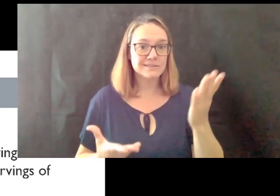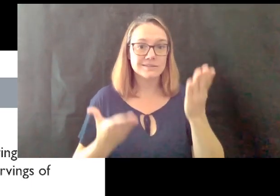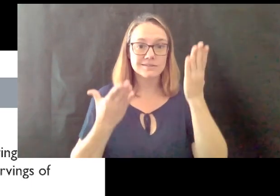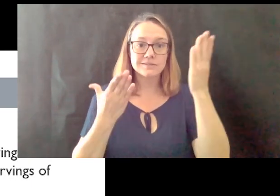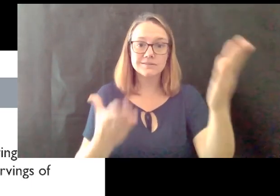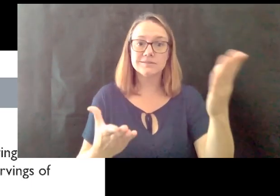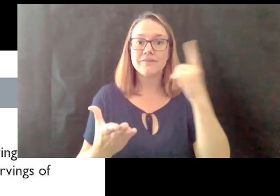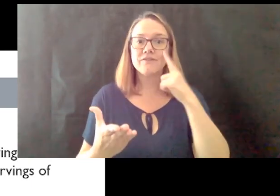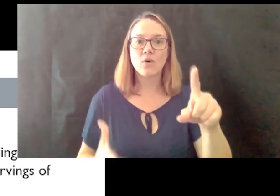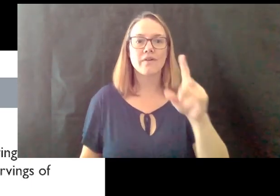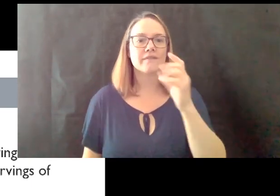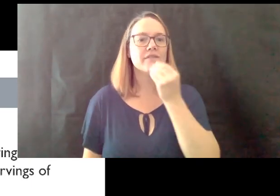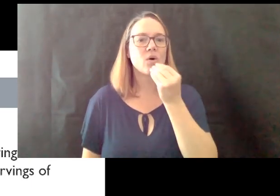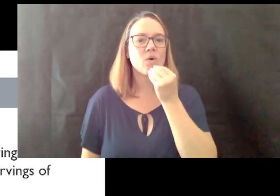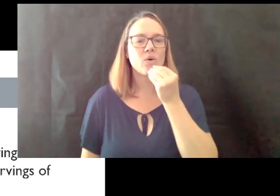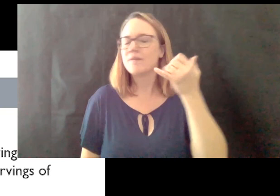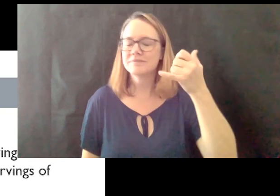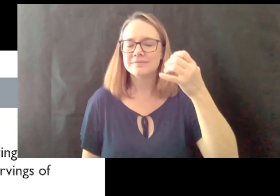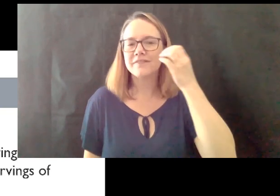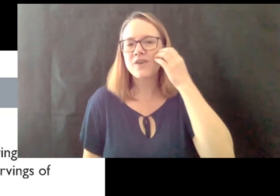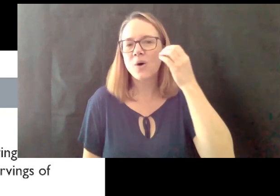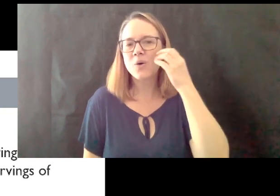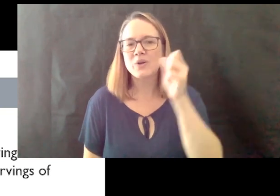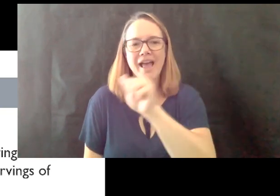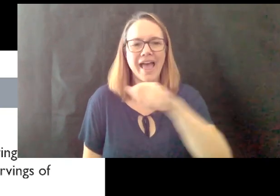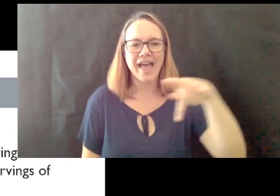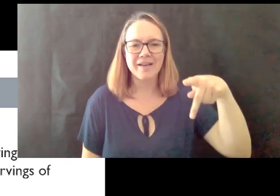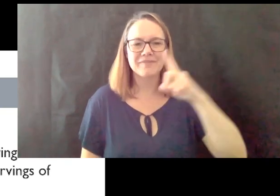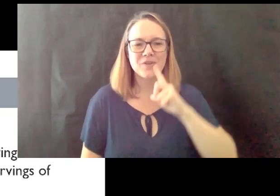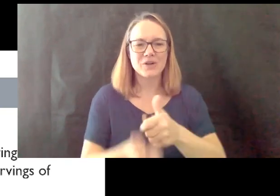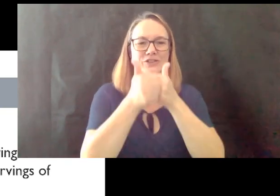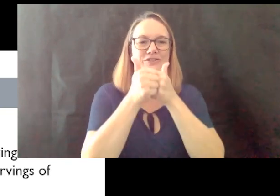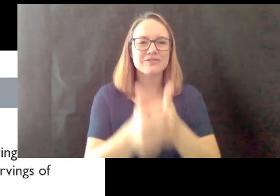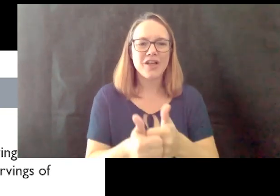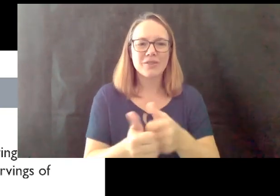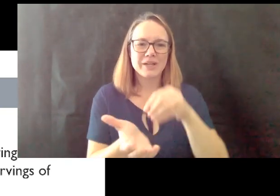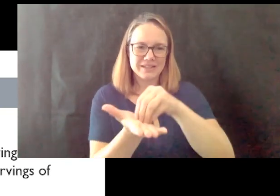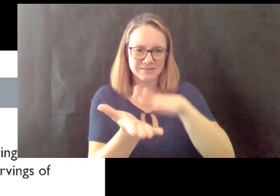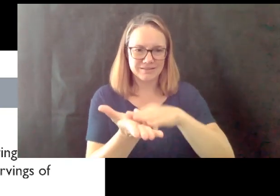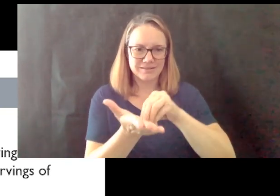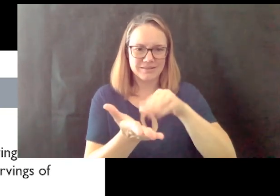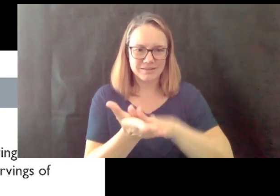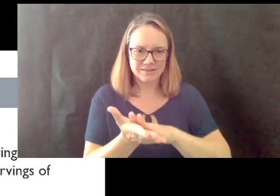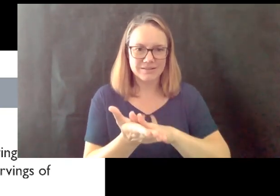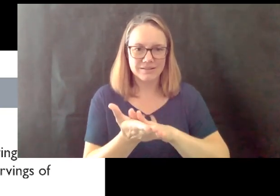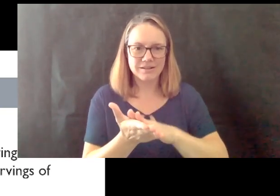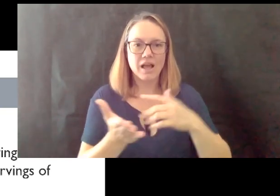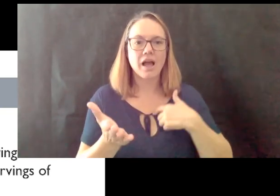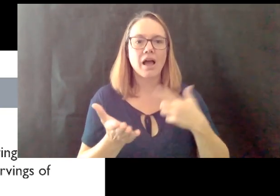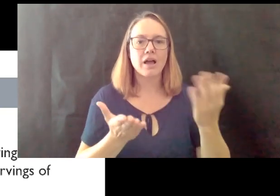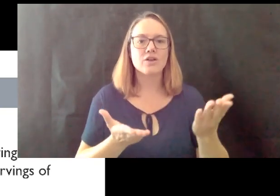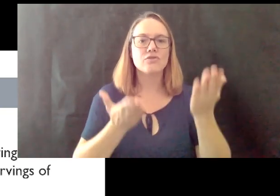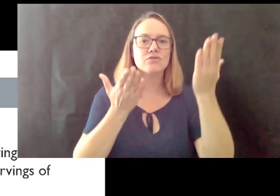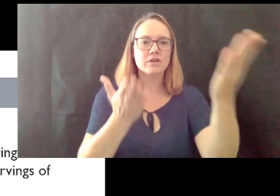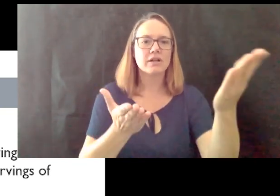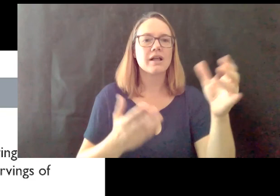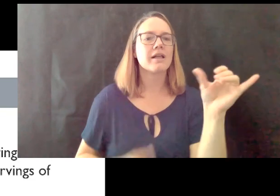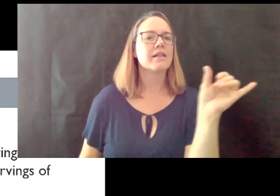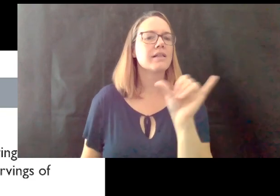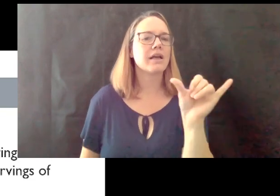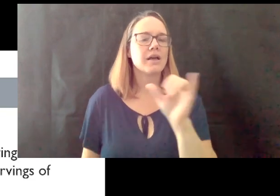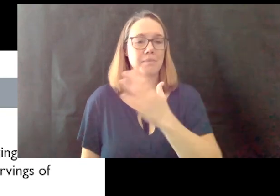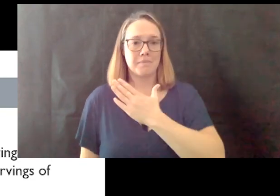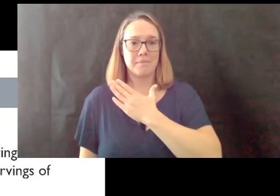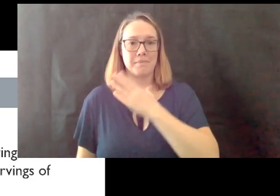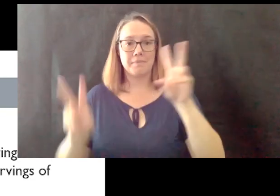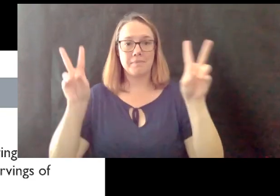If you need any suggestions for getting a phone app for things that are good for tracking, monitoring, and calculating your carbohydrates, I would